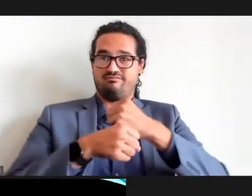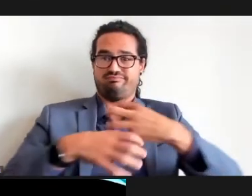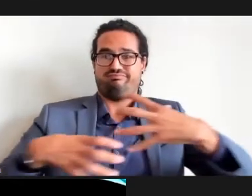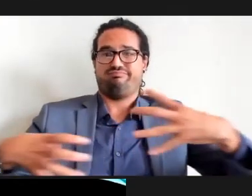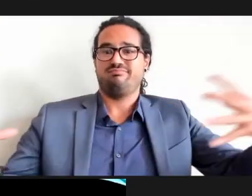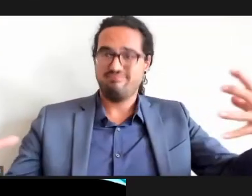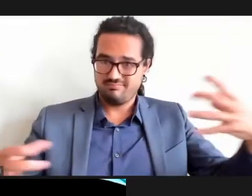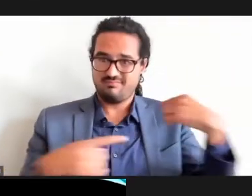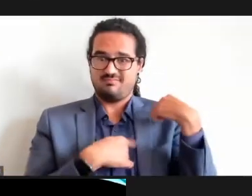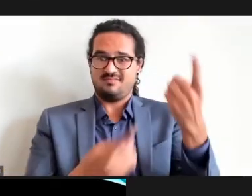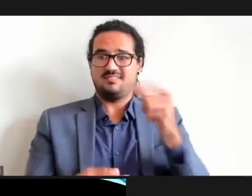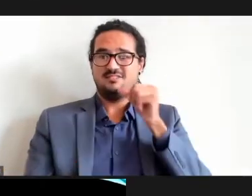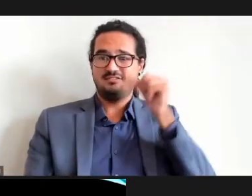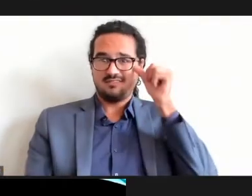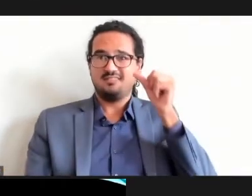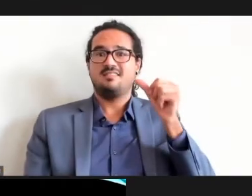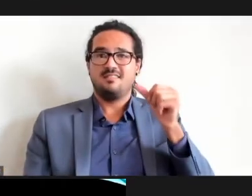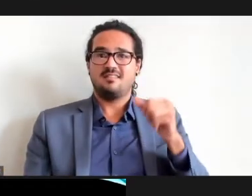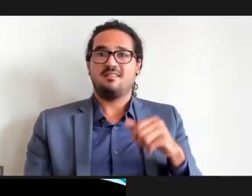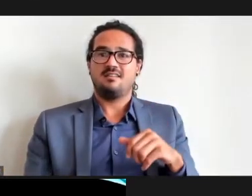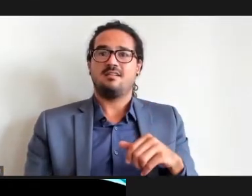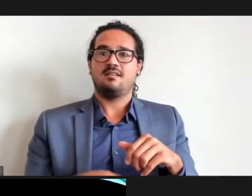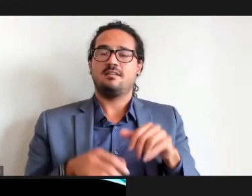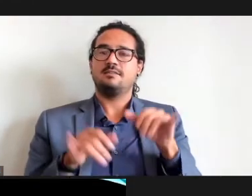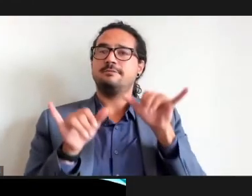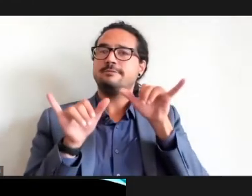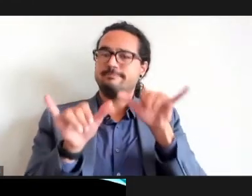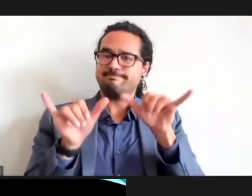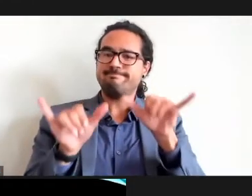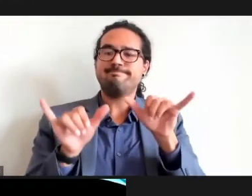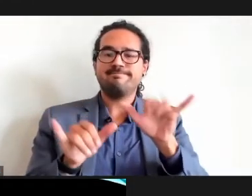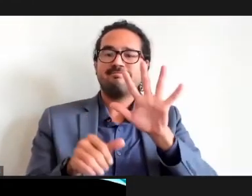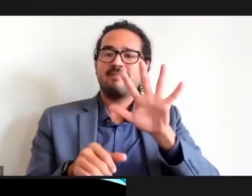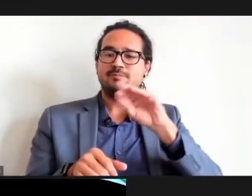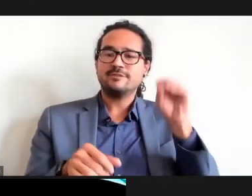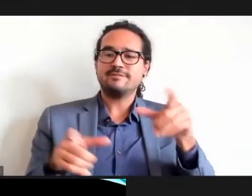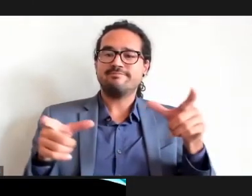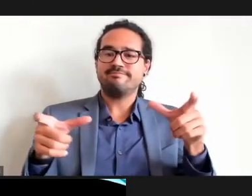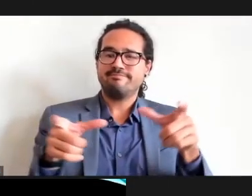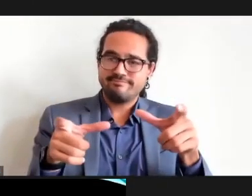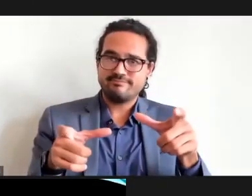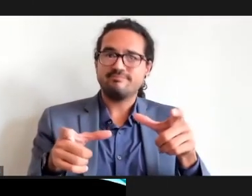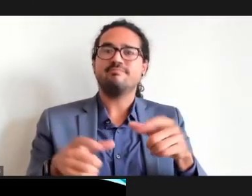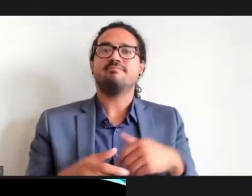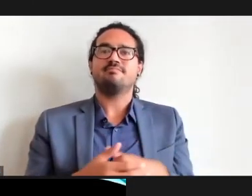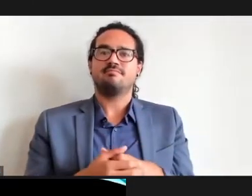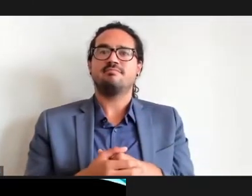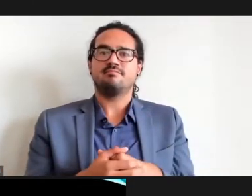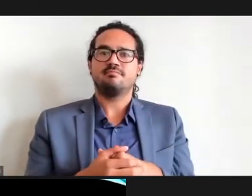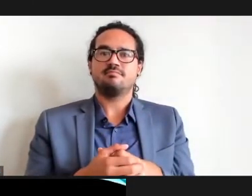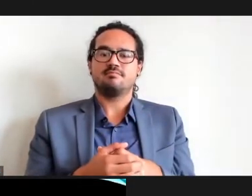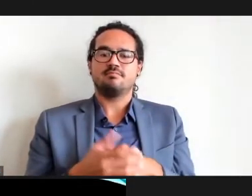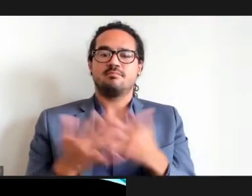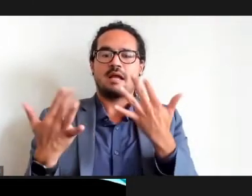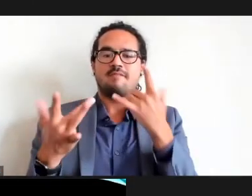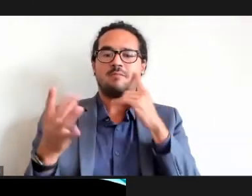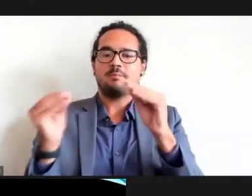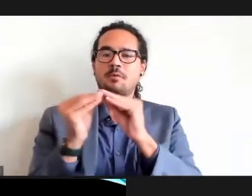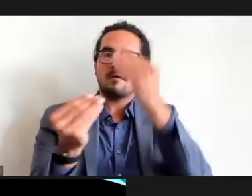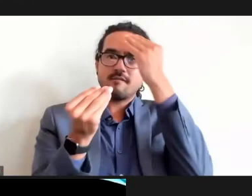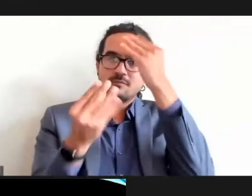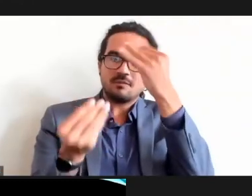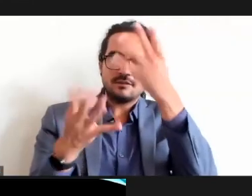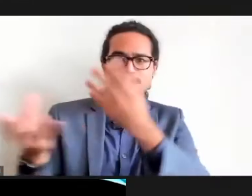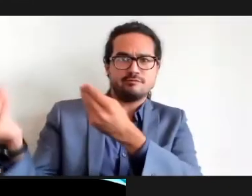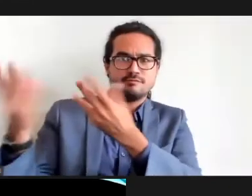still sitting at 5% containment. We're hoping for updated containment numbers as we get more up-to-date mapping. And also we have the use